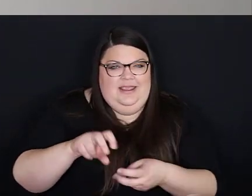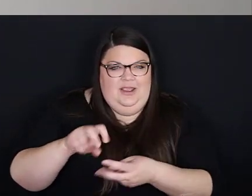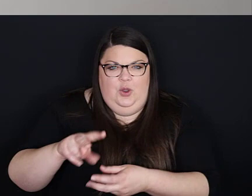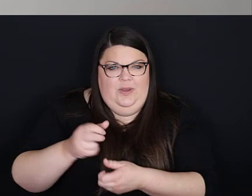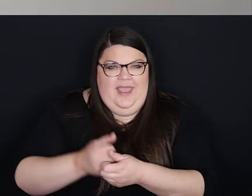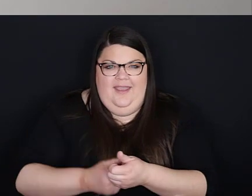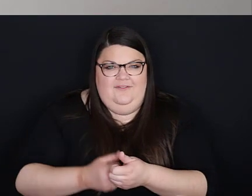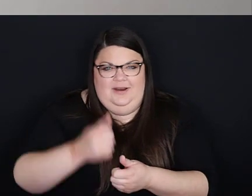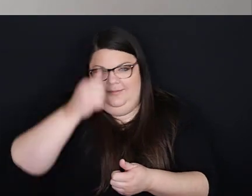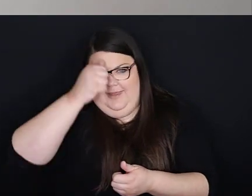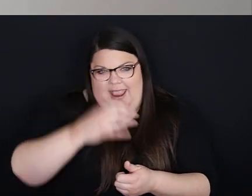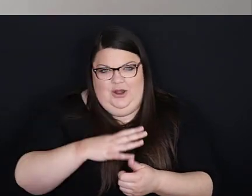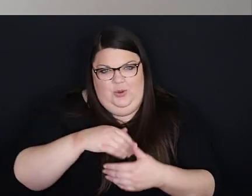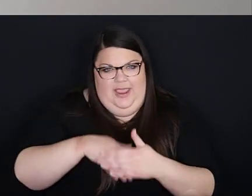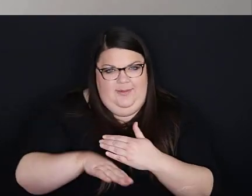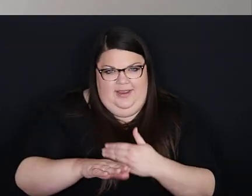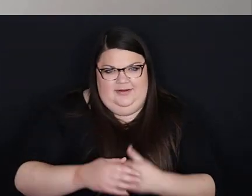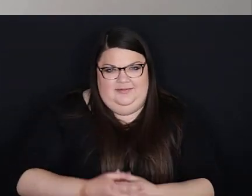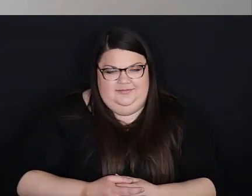single man that came in.